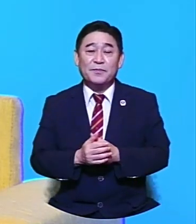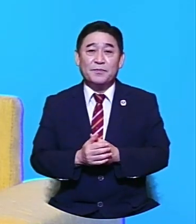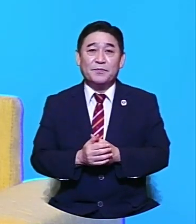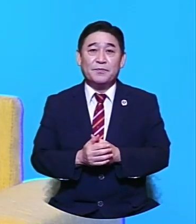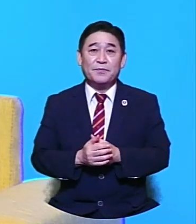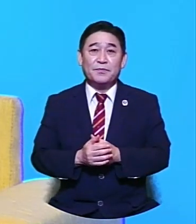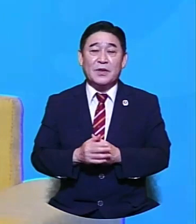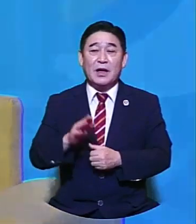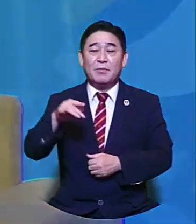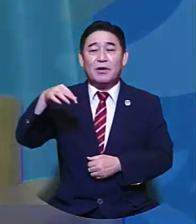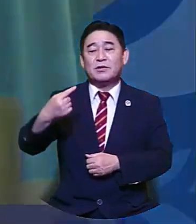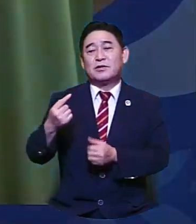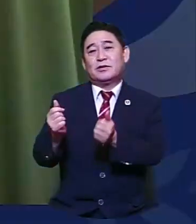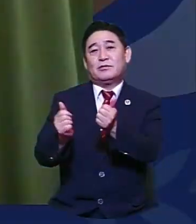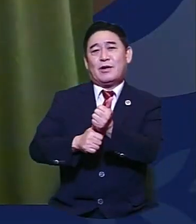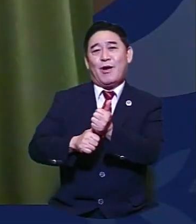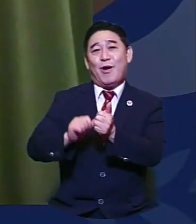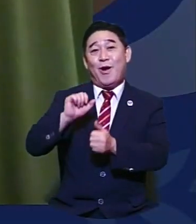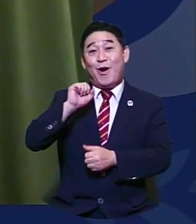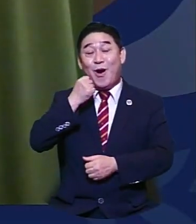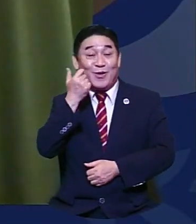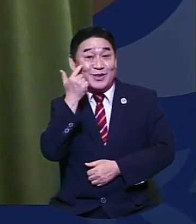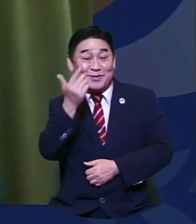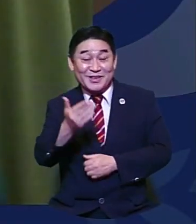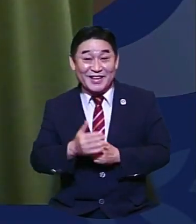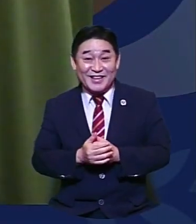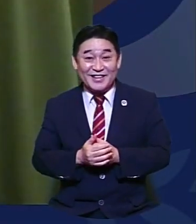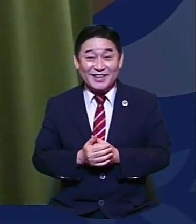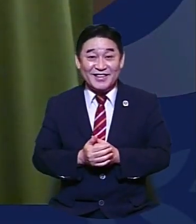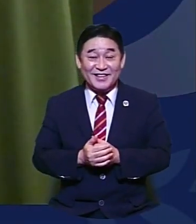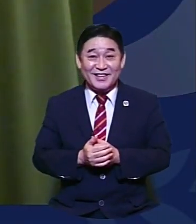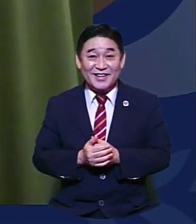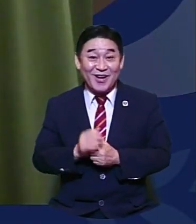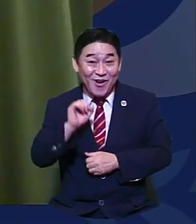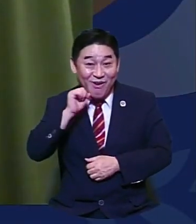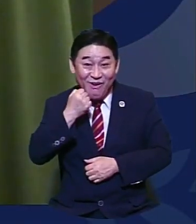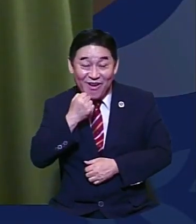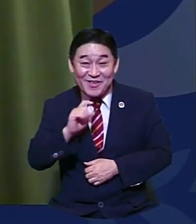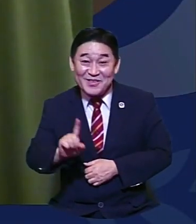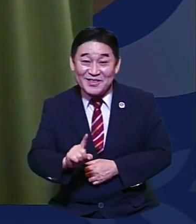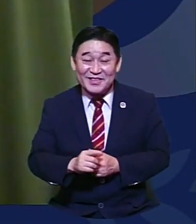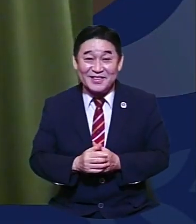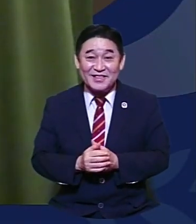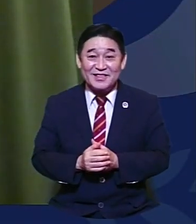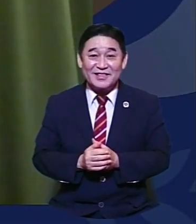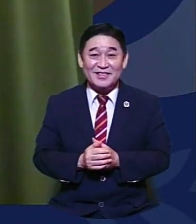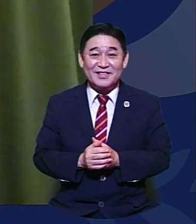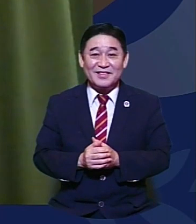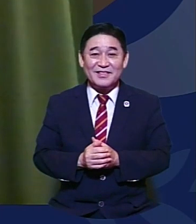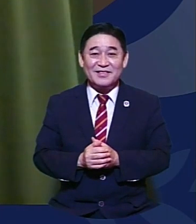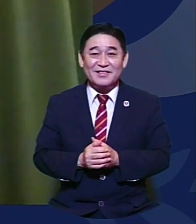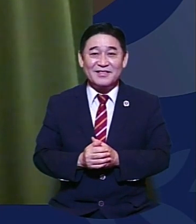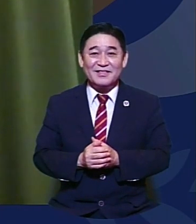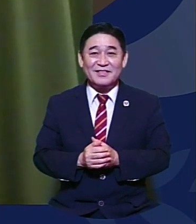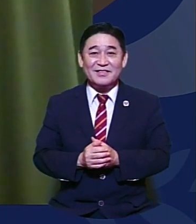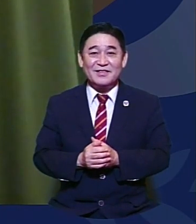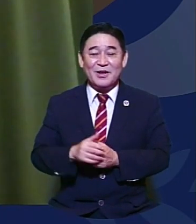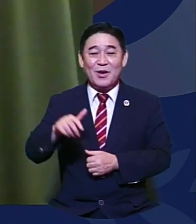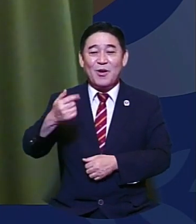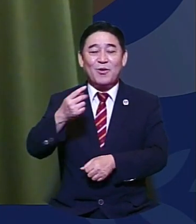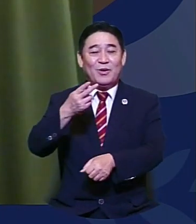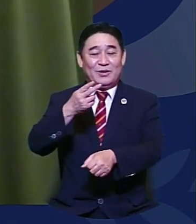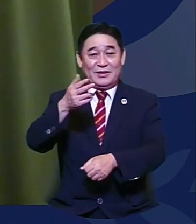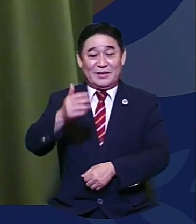difficult? Great. Oh, No, no. that sounds good. Thank you for that question, Kyung. And so we originally picked